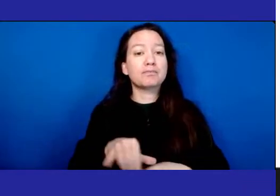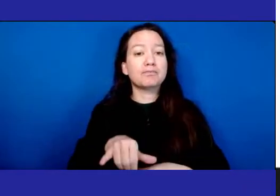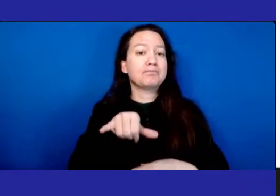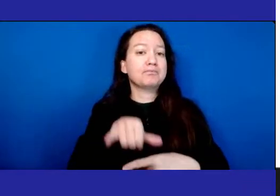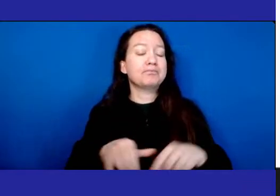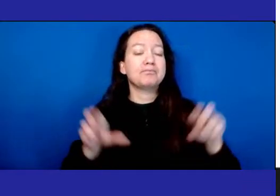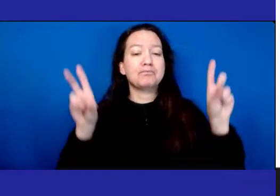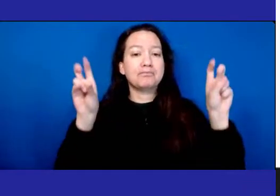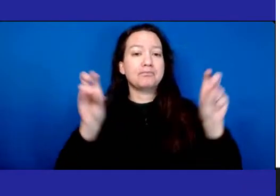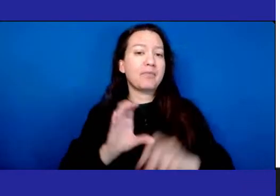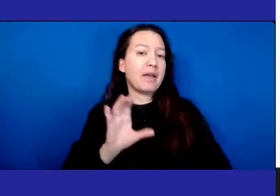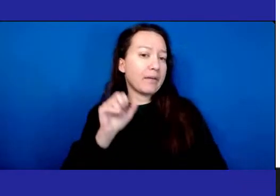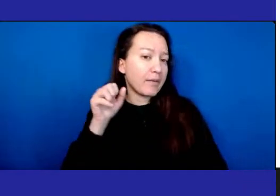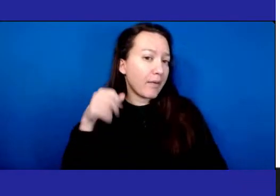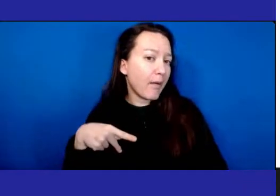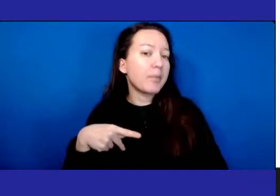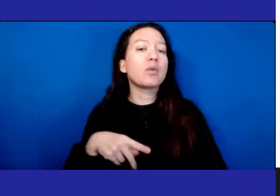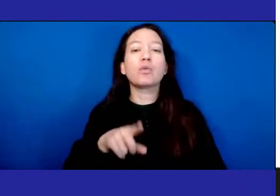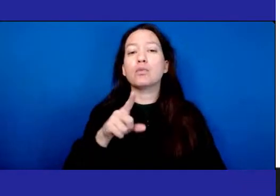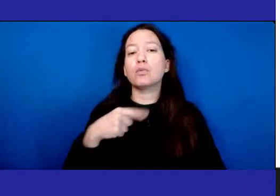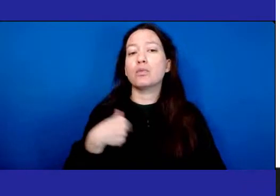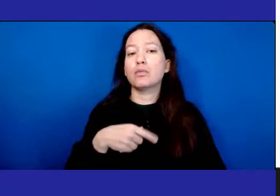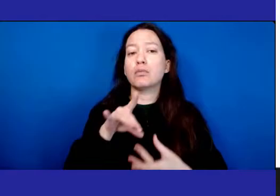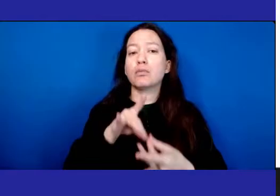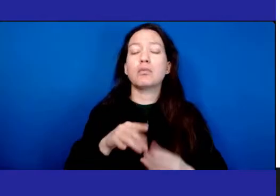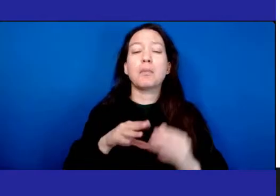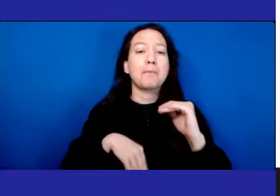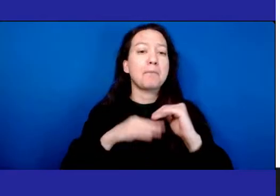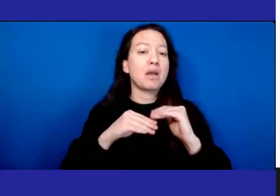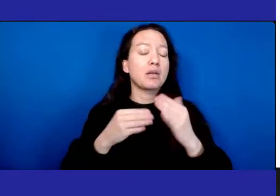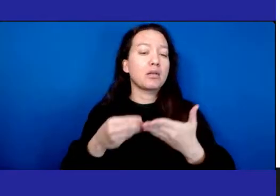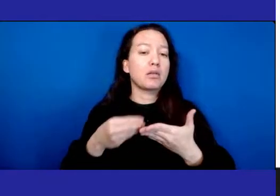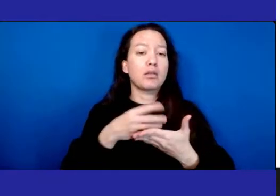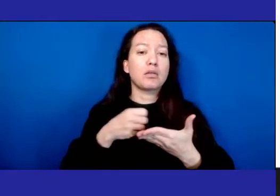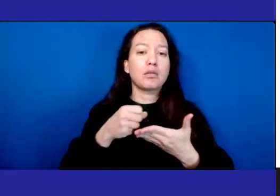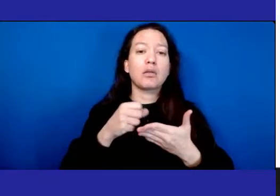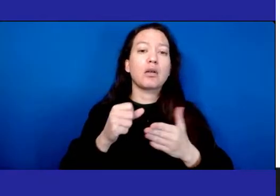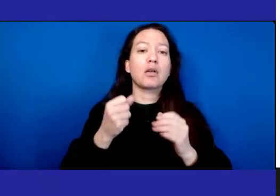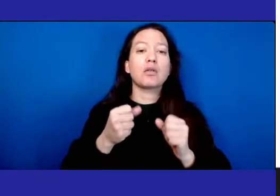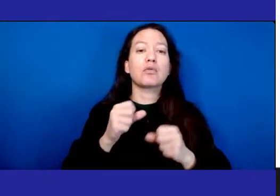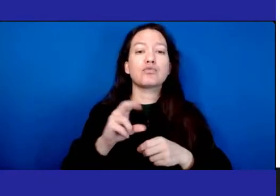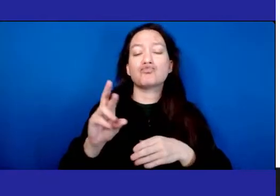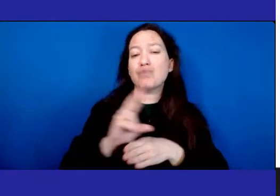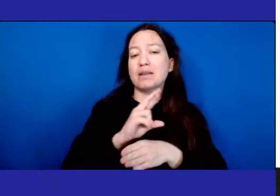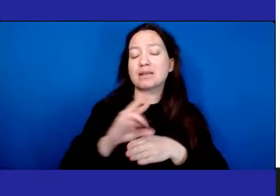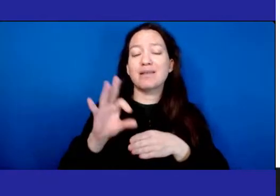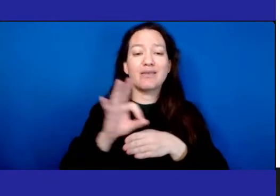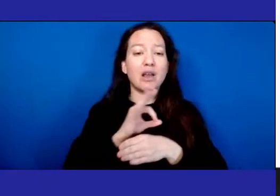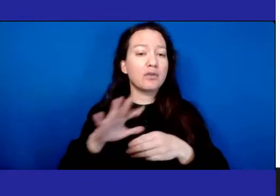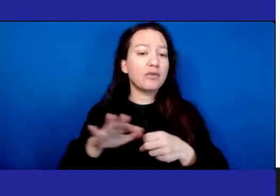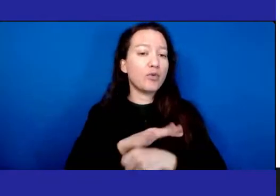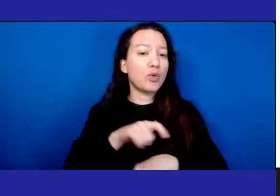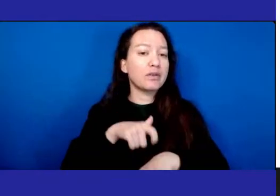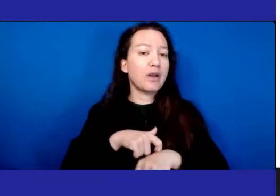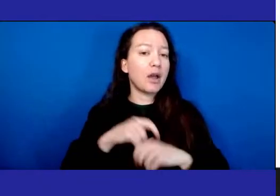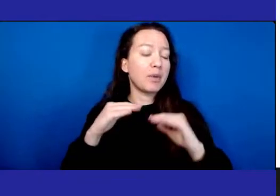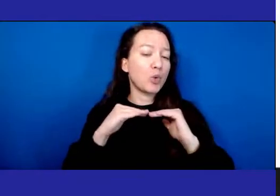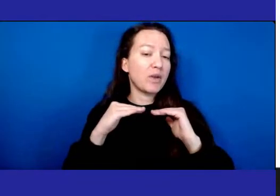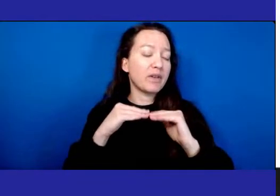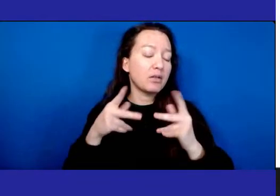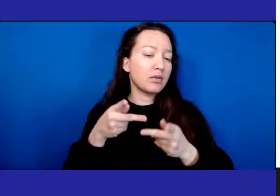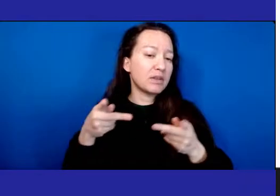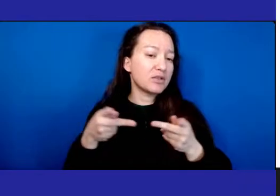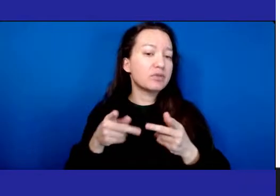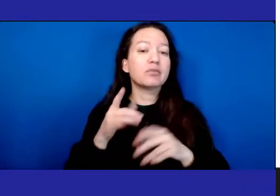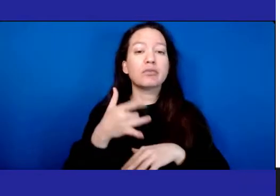refer to the maximum number of resident and fellow full-time equivalent positions that are eligible